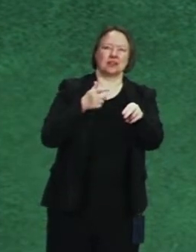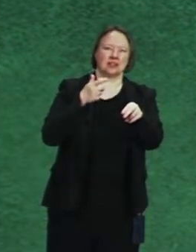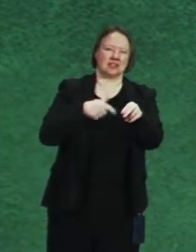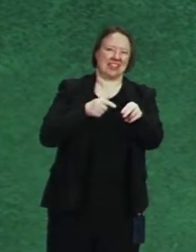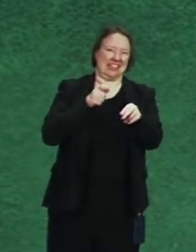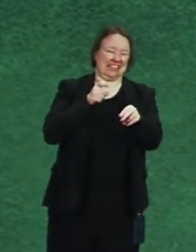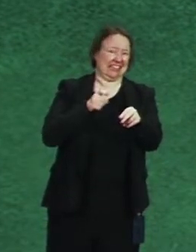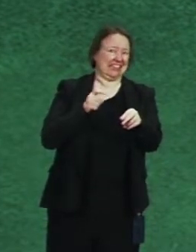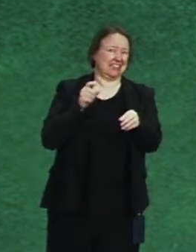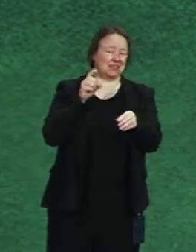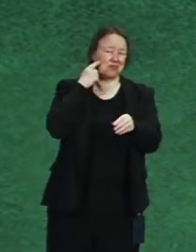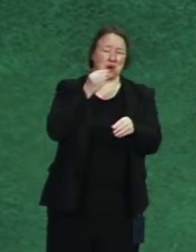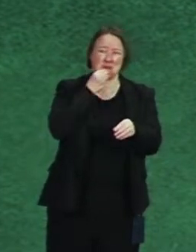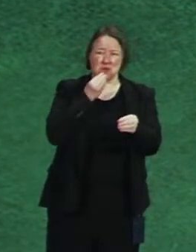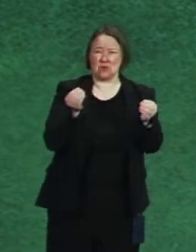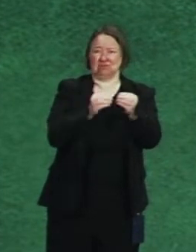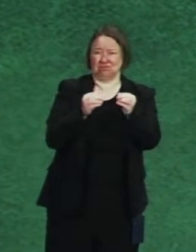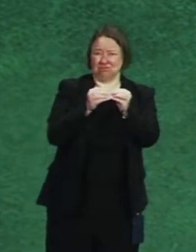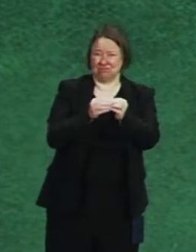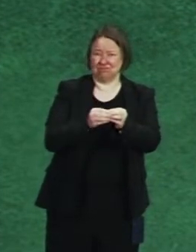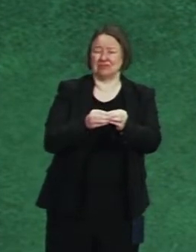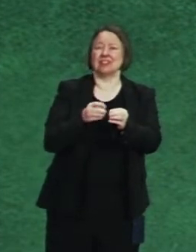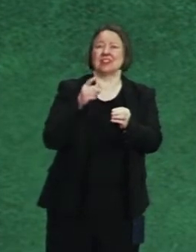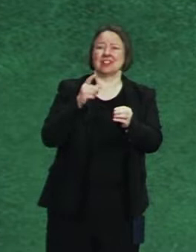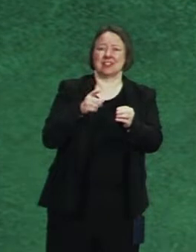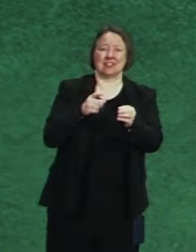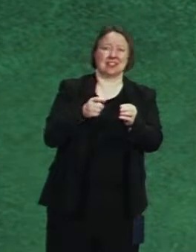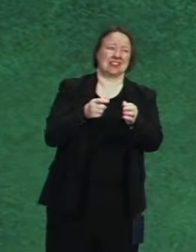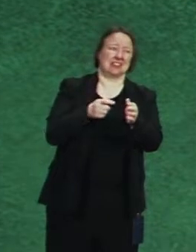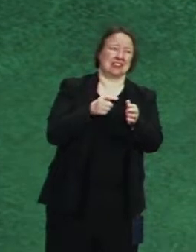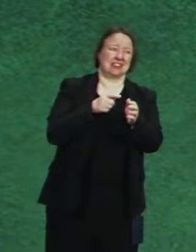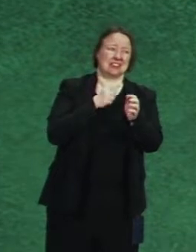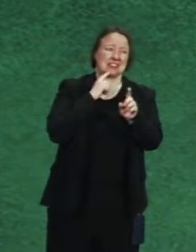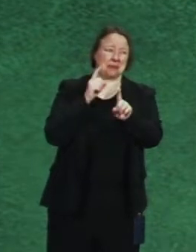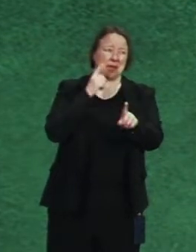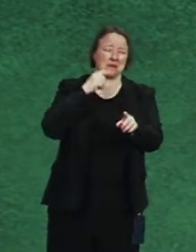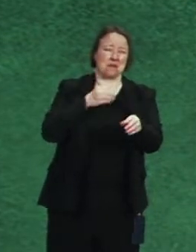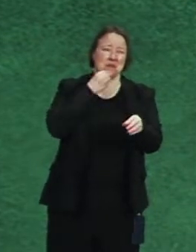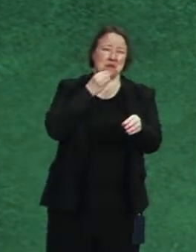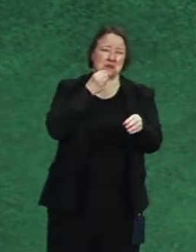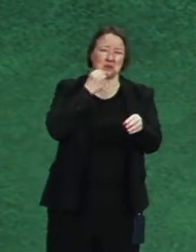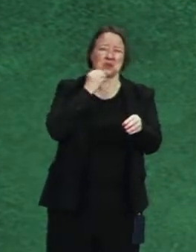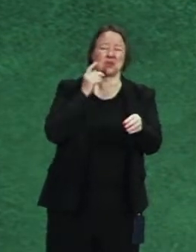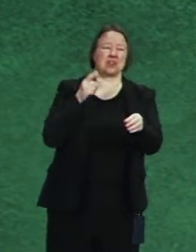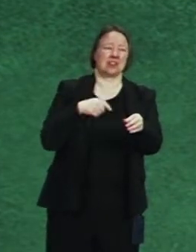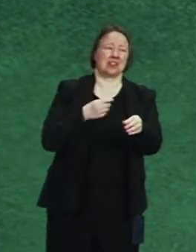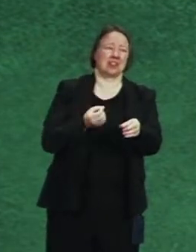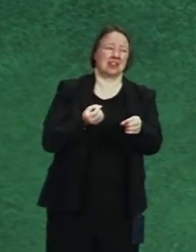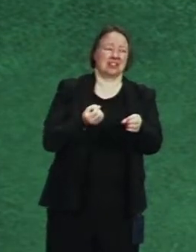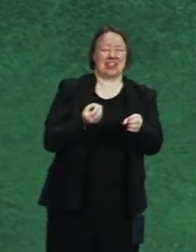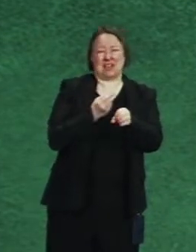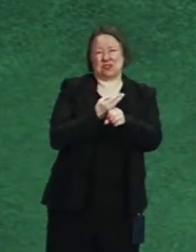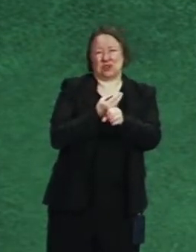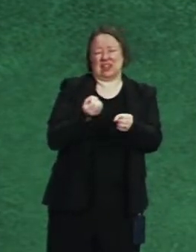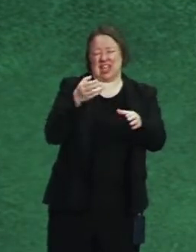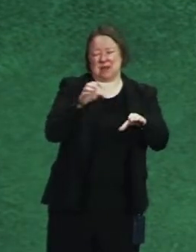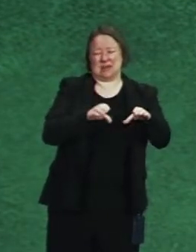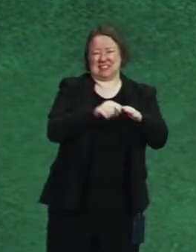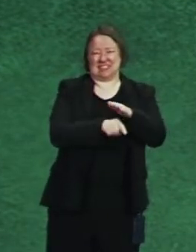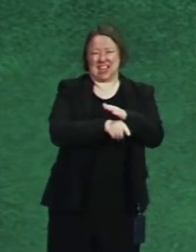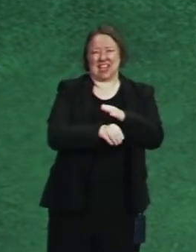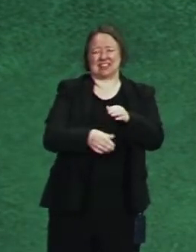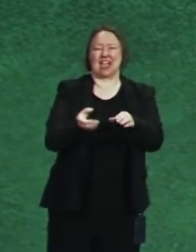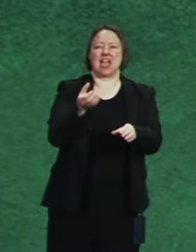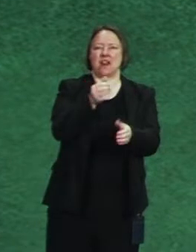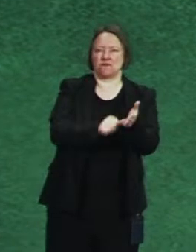food. This demand has mainly been met due to the extensive use of inputs such as pesticides and chemical fertilizers,